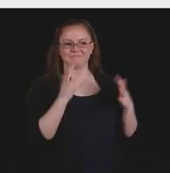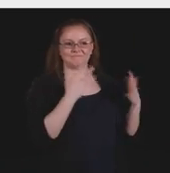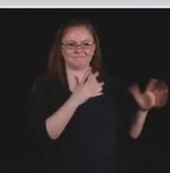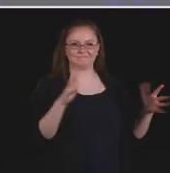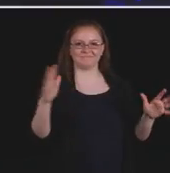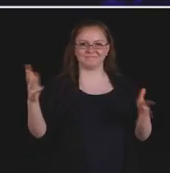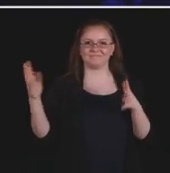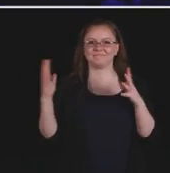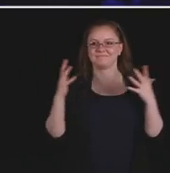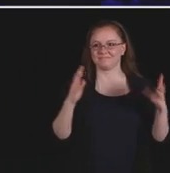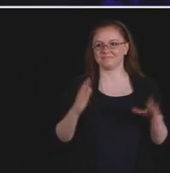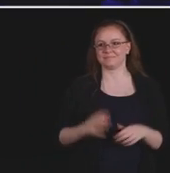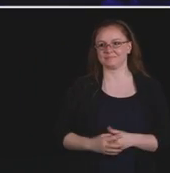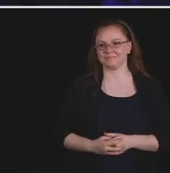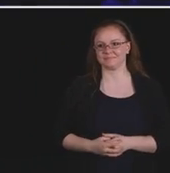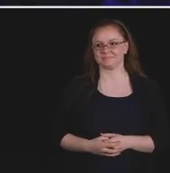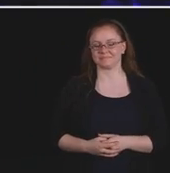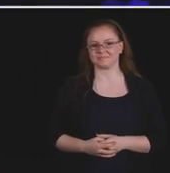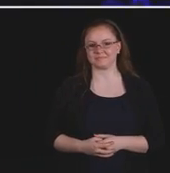Thank you.